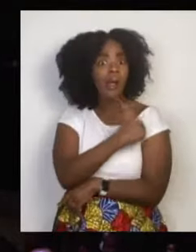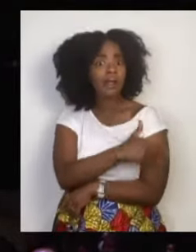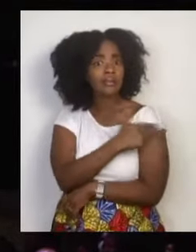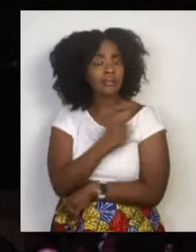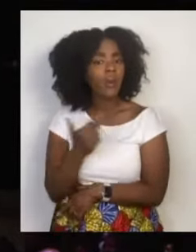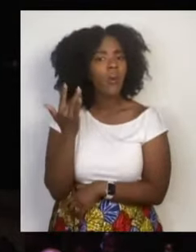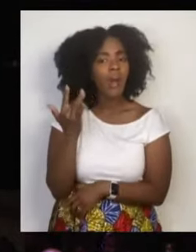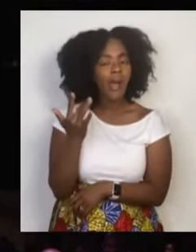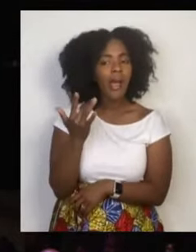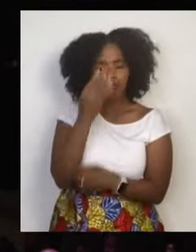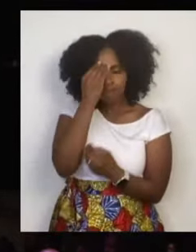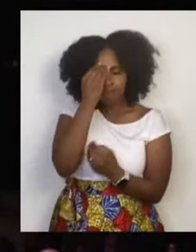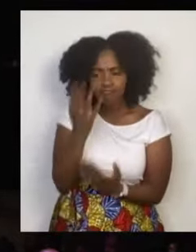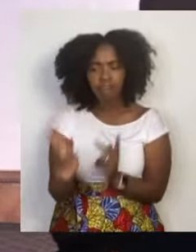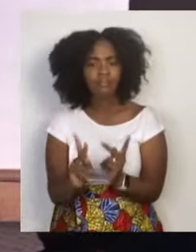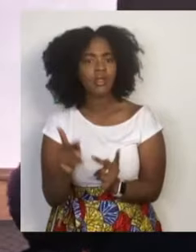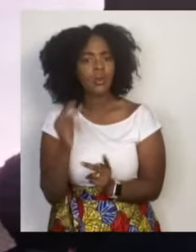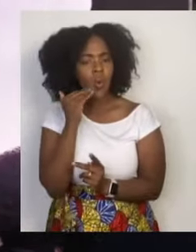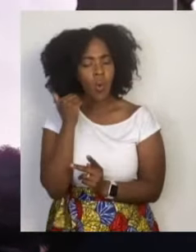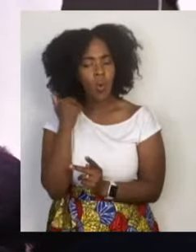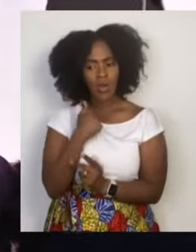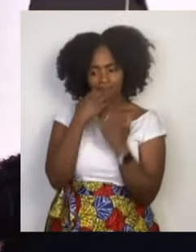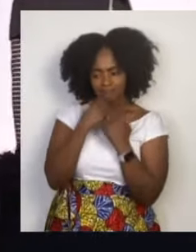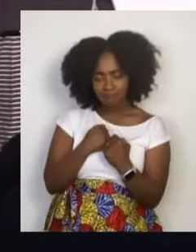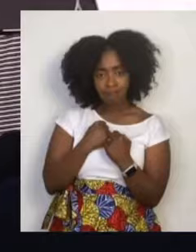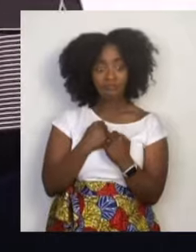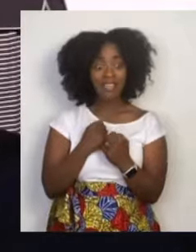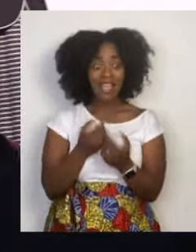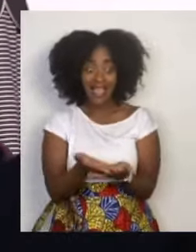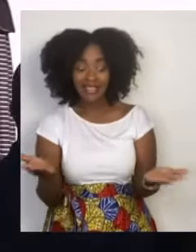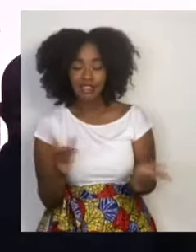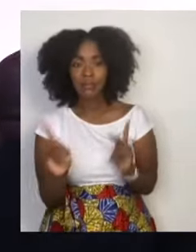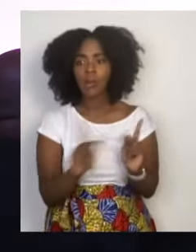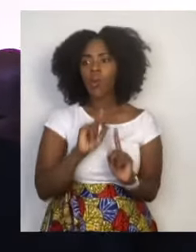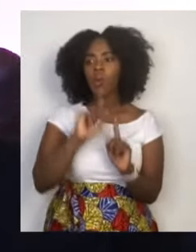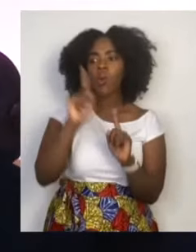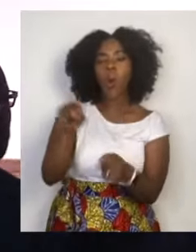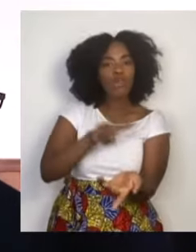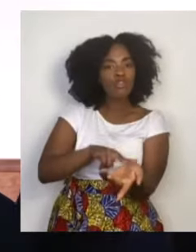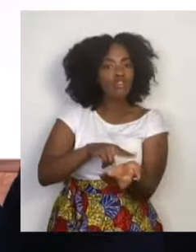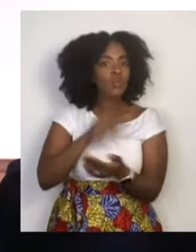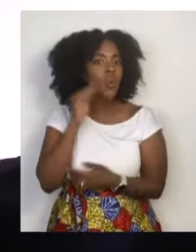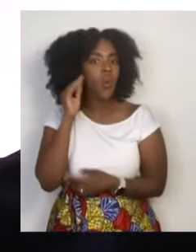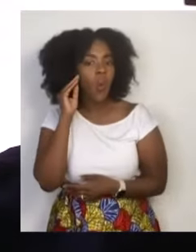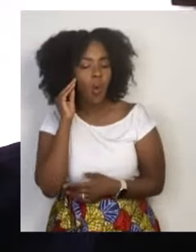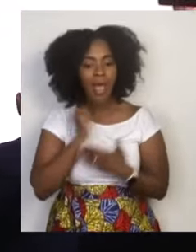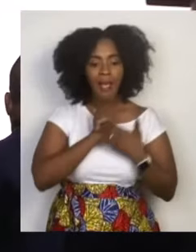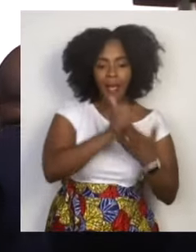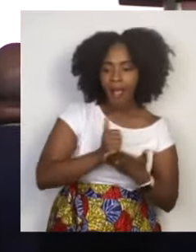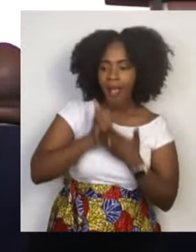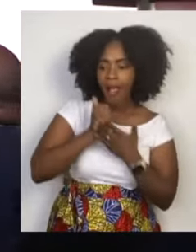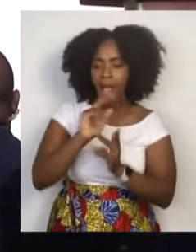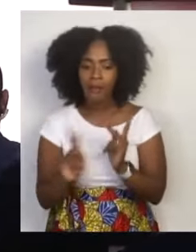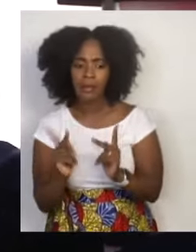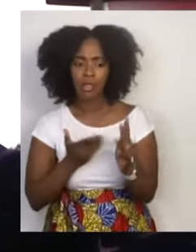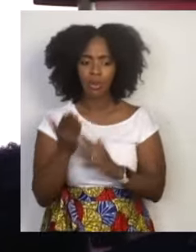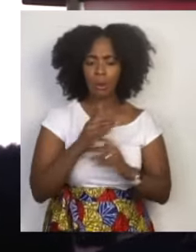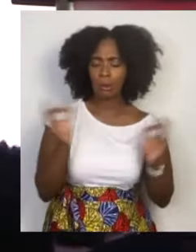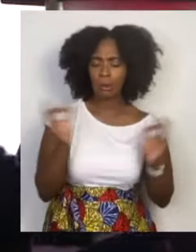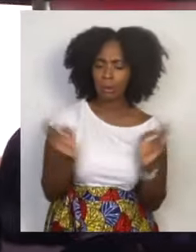the nursing homes. These are the ones who help people in legal situations. These are the ones.